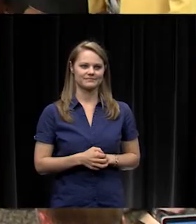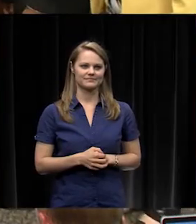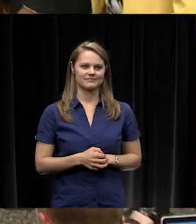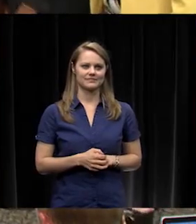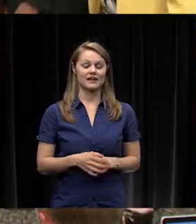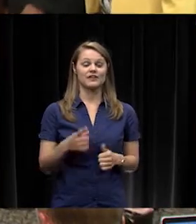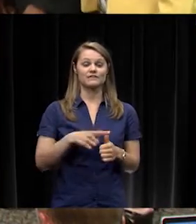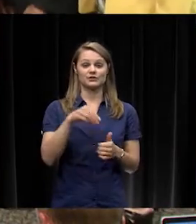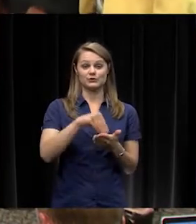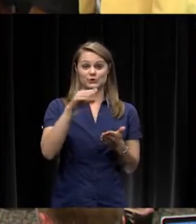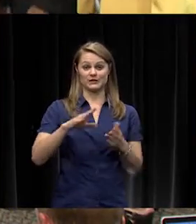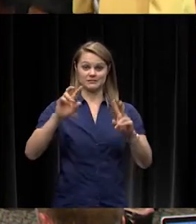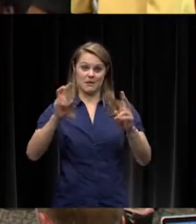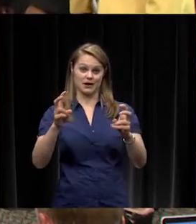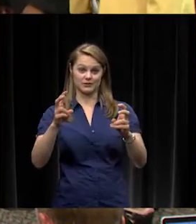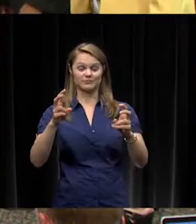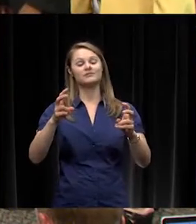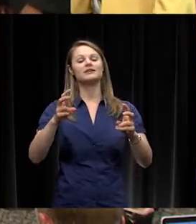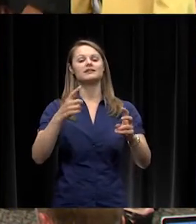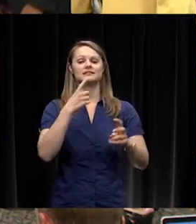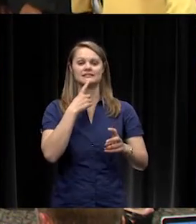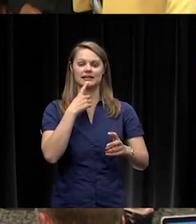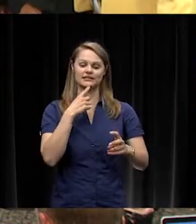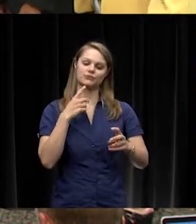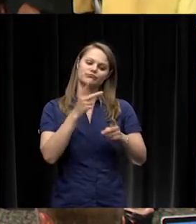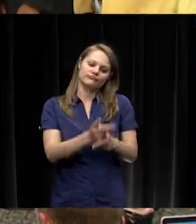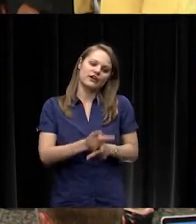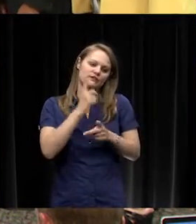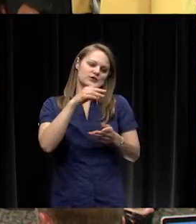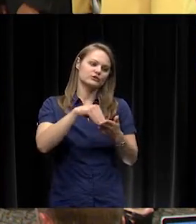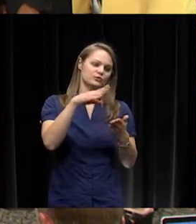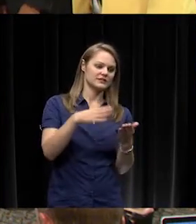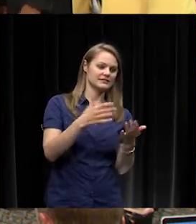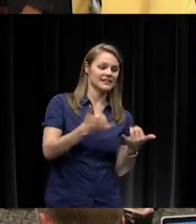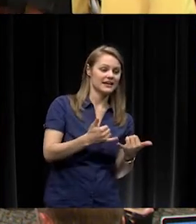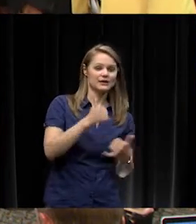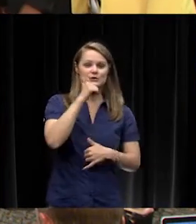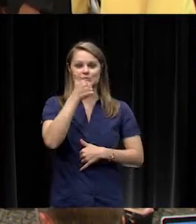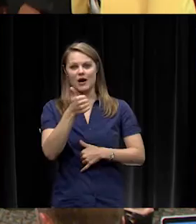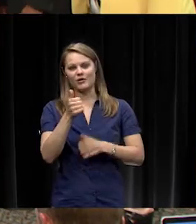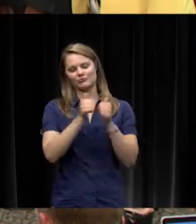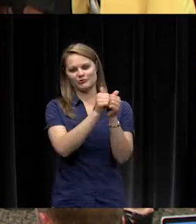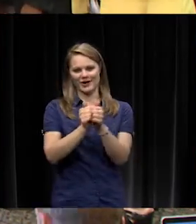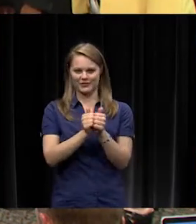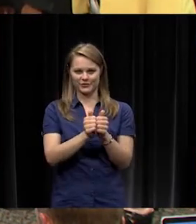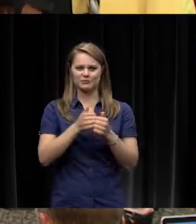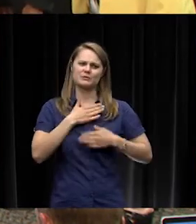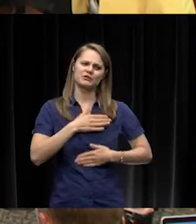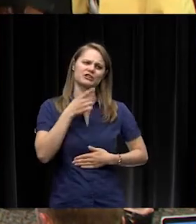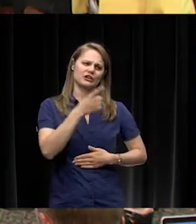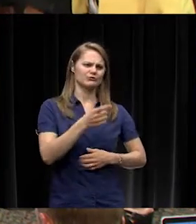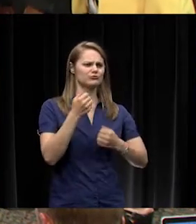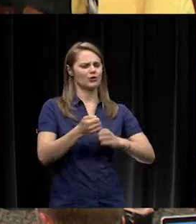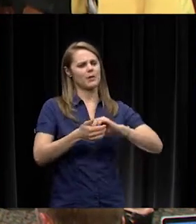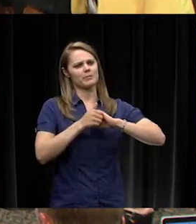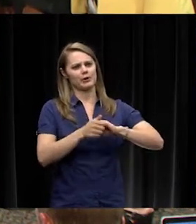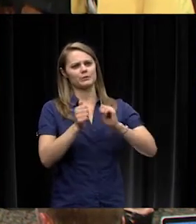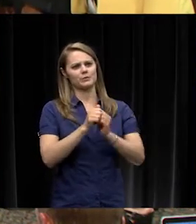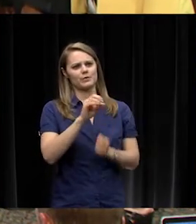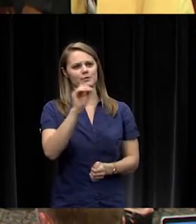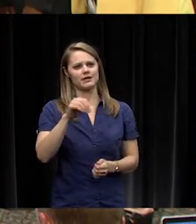First Student's motto says it all, caring for students today, tomorrow, together. We appreciate you for being a strong partner with the Olathe Public Schools.